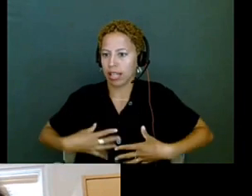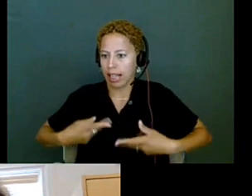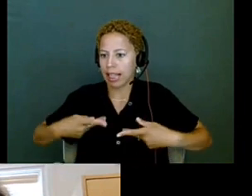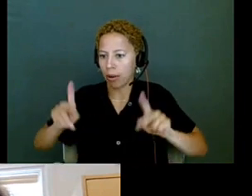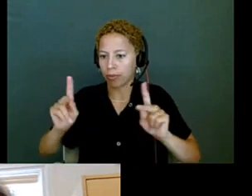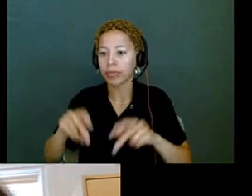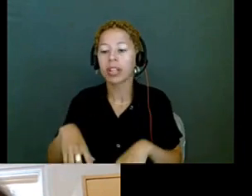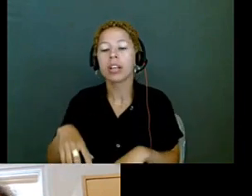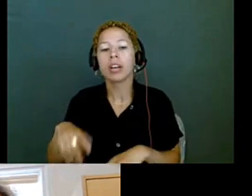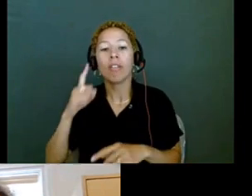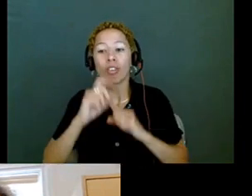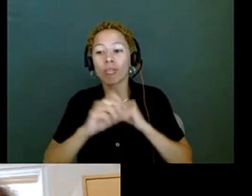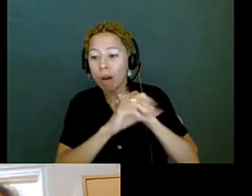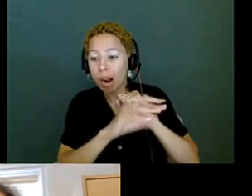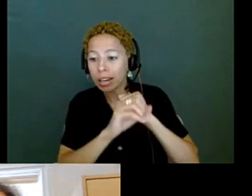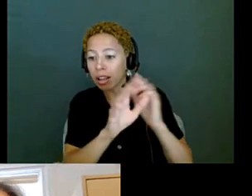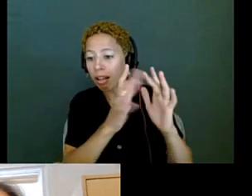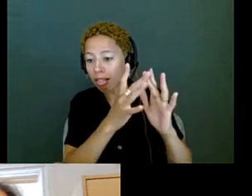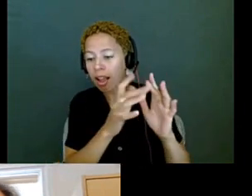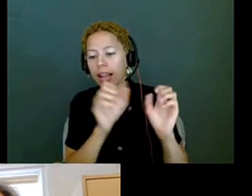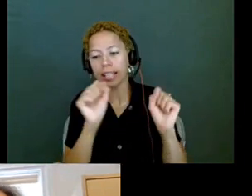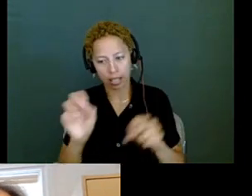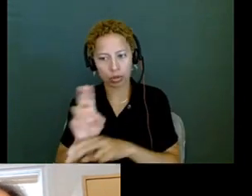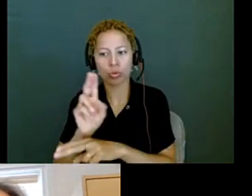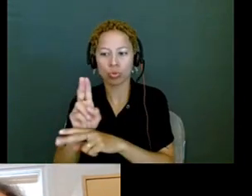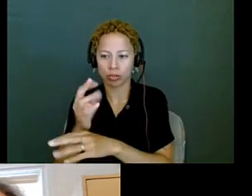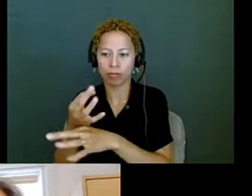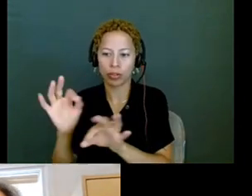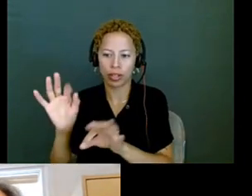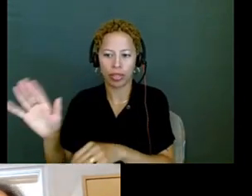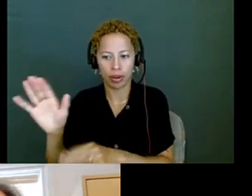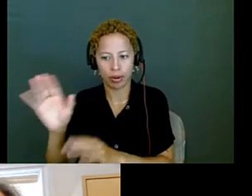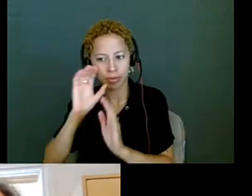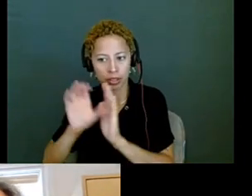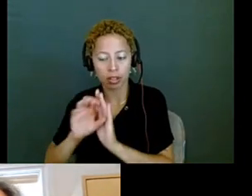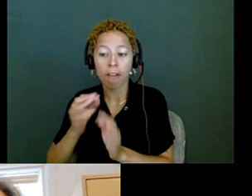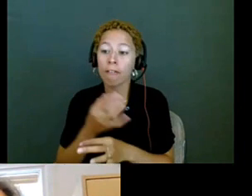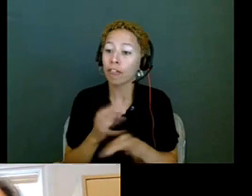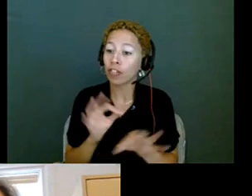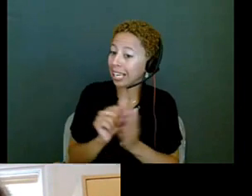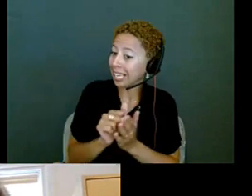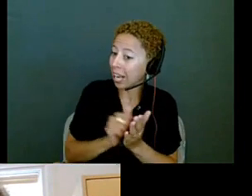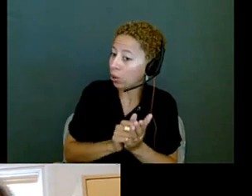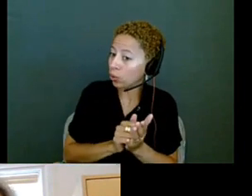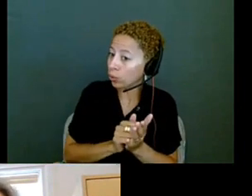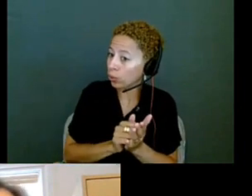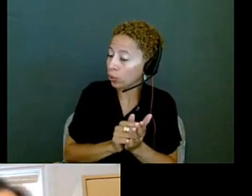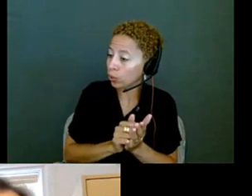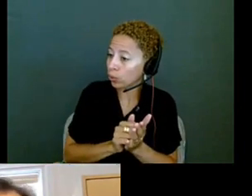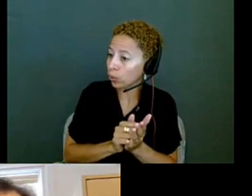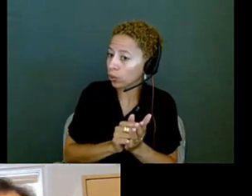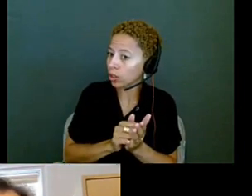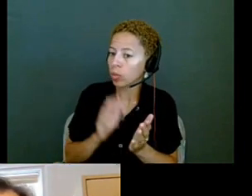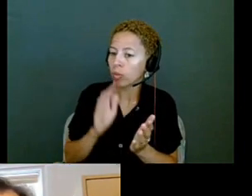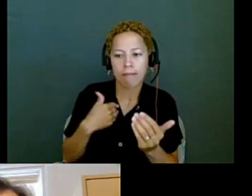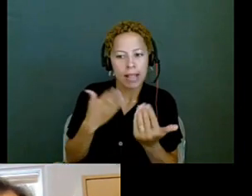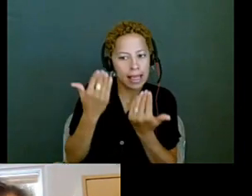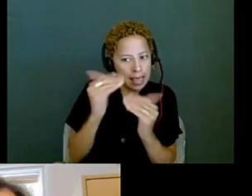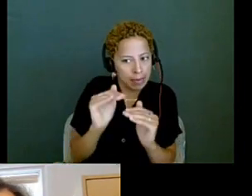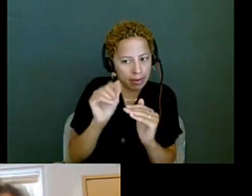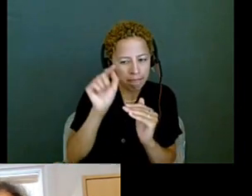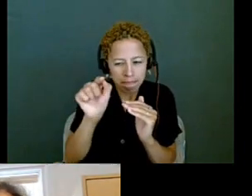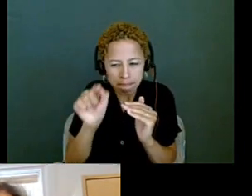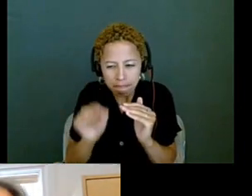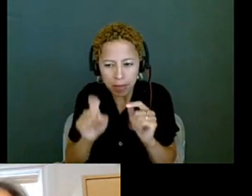Canva for free. If you didn't have the pro account, so free account from Canva, basic one, it will actually tell you which images you